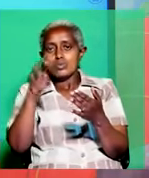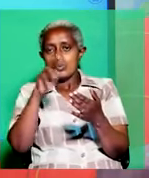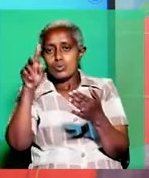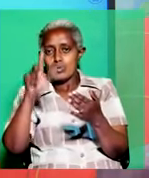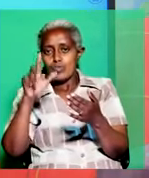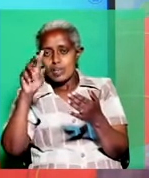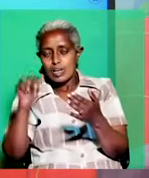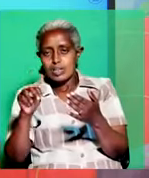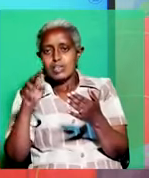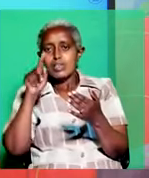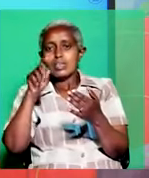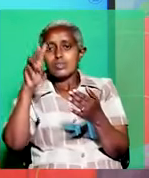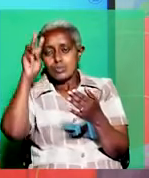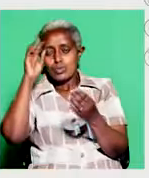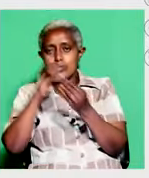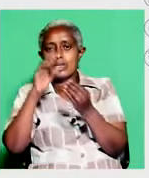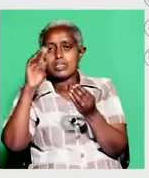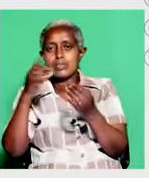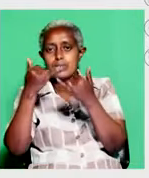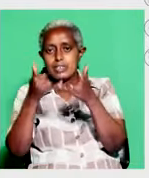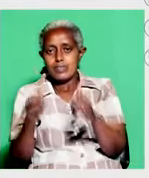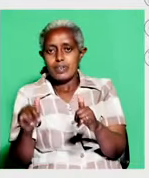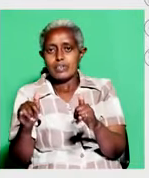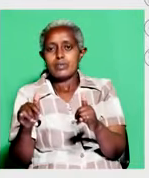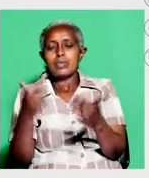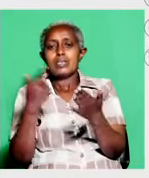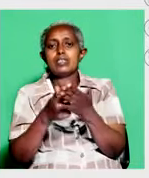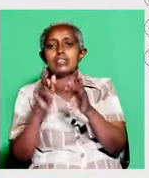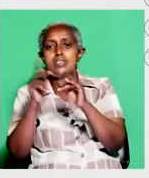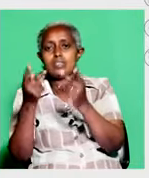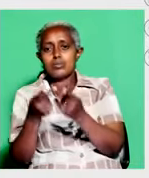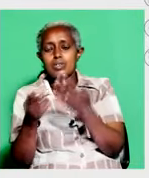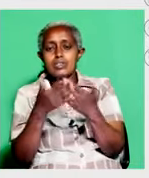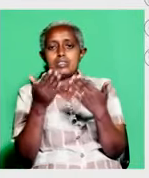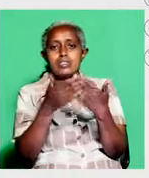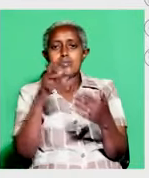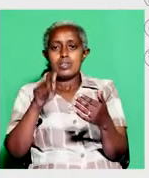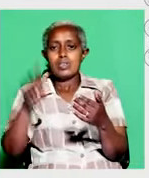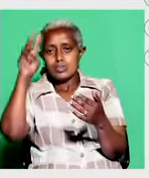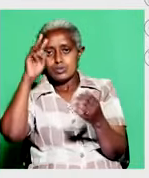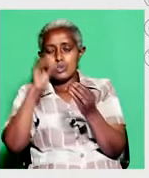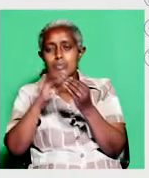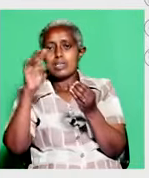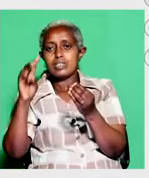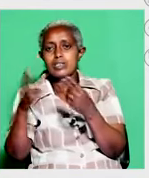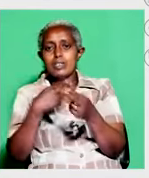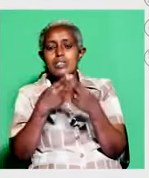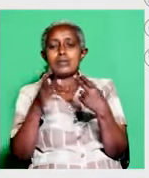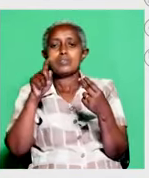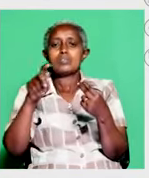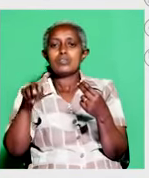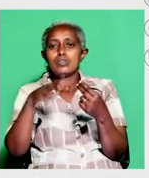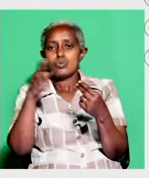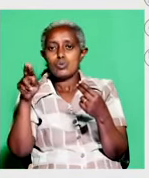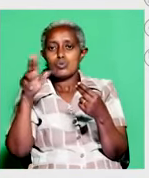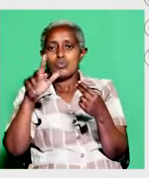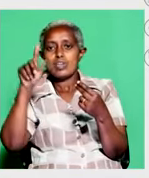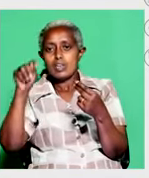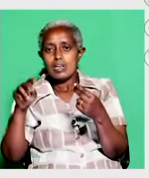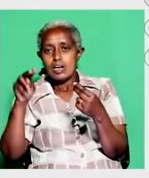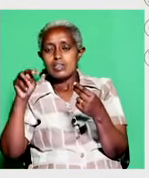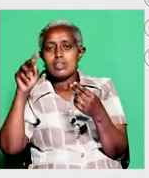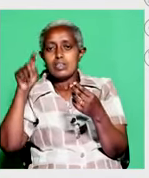x squared plus 7 divided by this part, simply it is x squared plus 7 times the square root of ln x. So